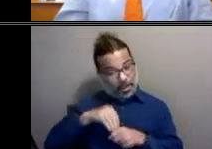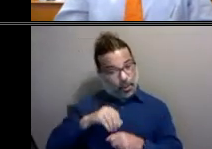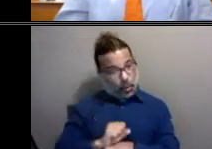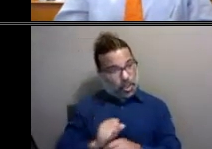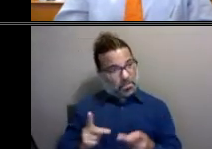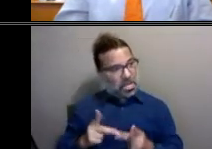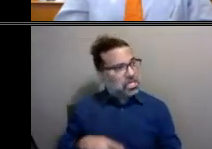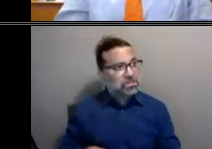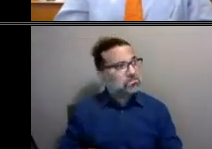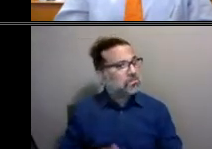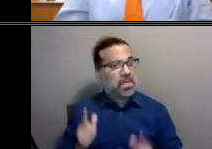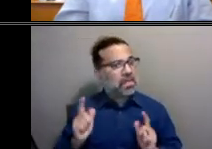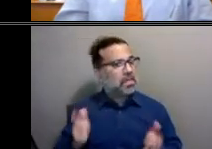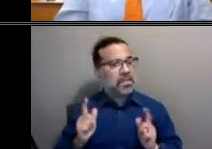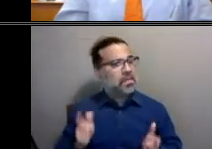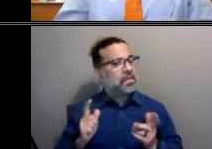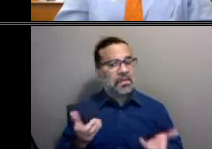so,